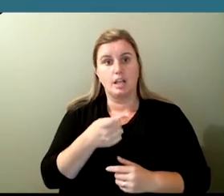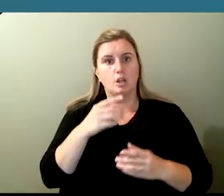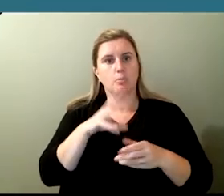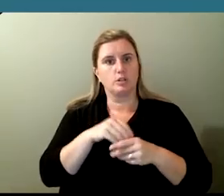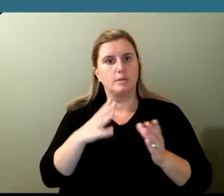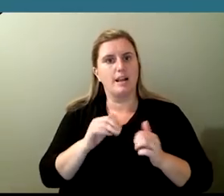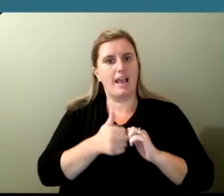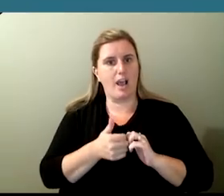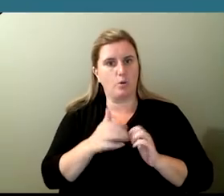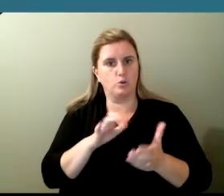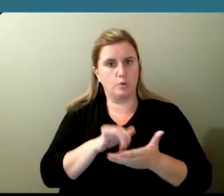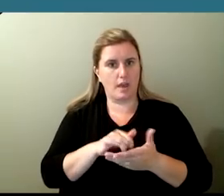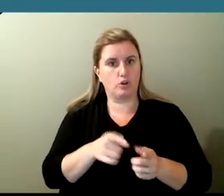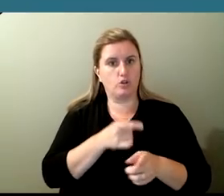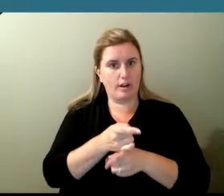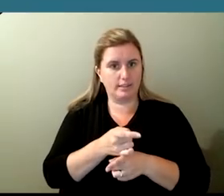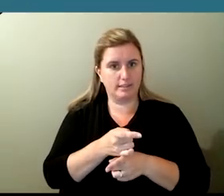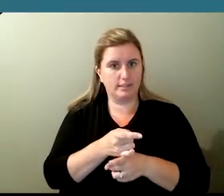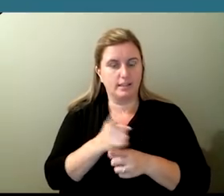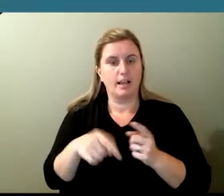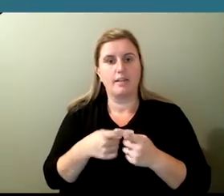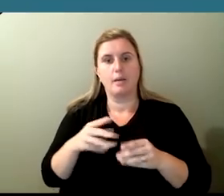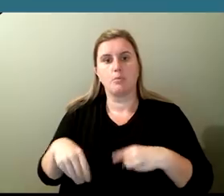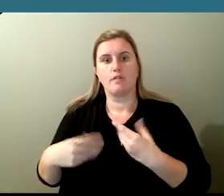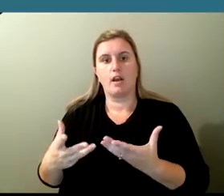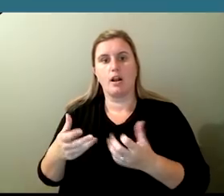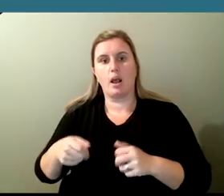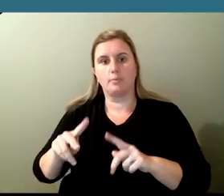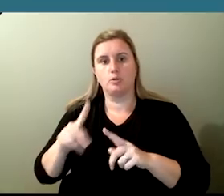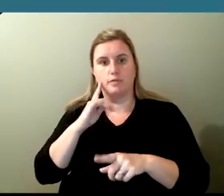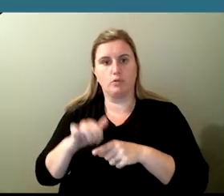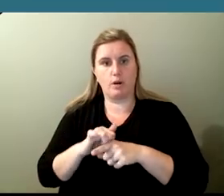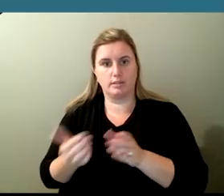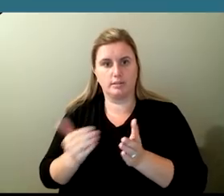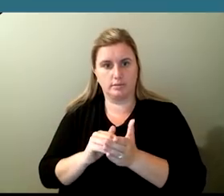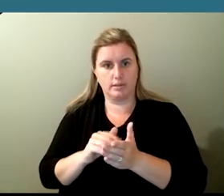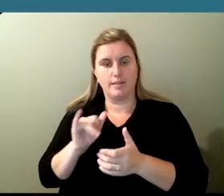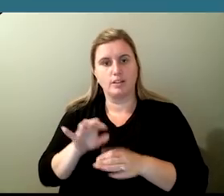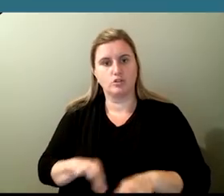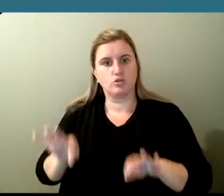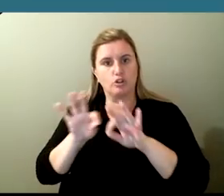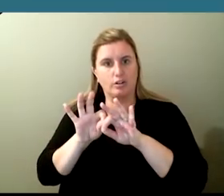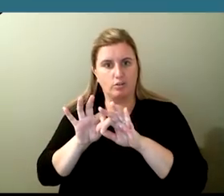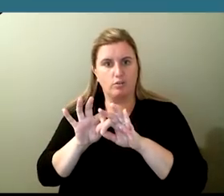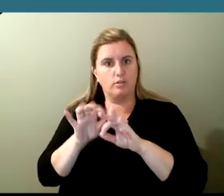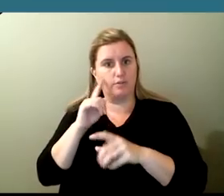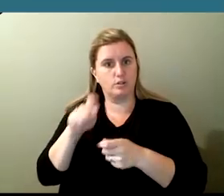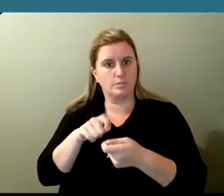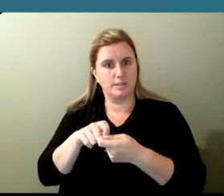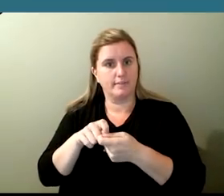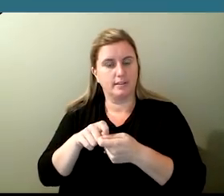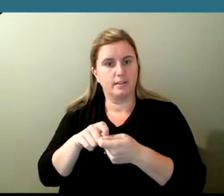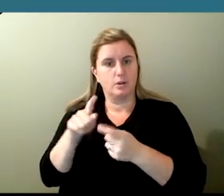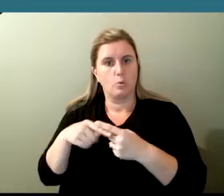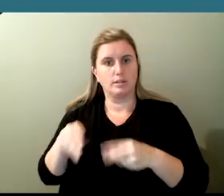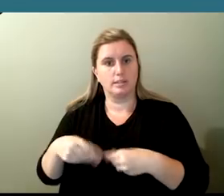do it correctly, and then provide, of course, opportunities for practice. I think that is critical, specifically when